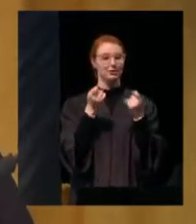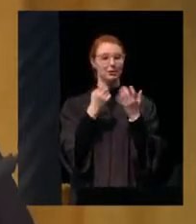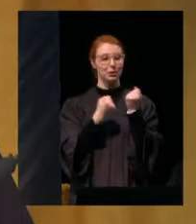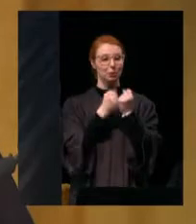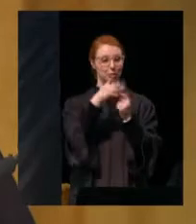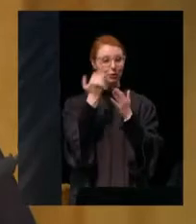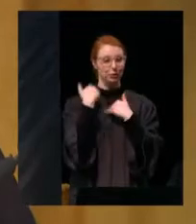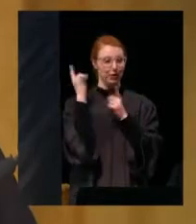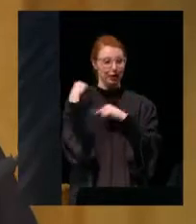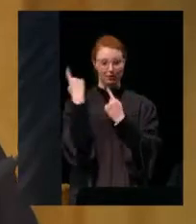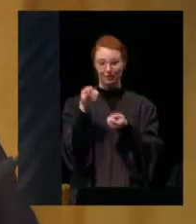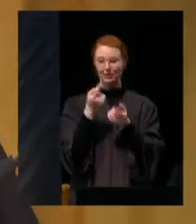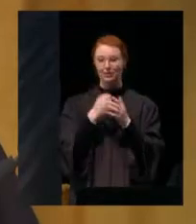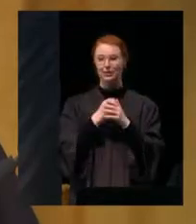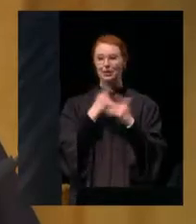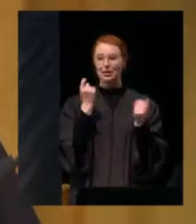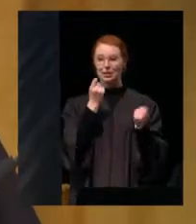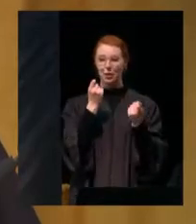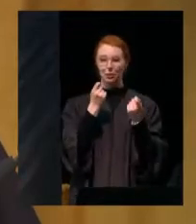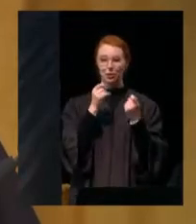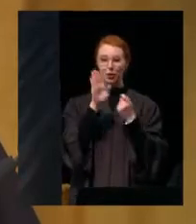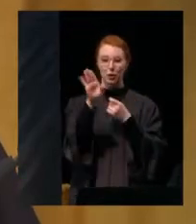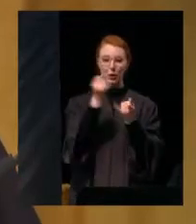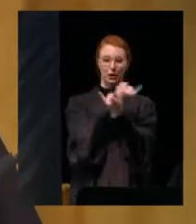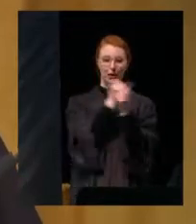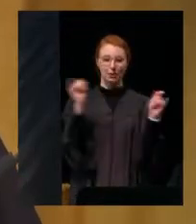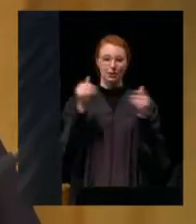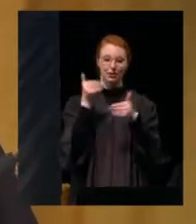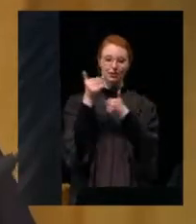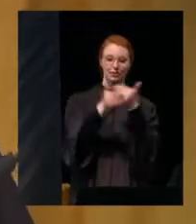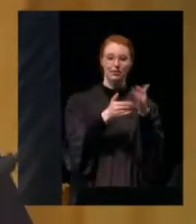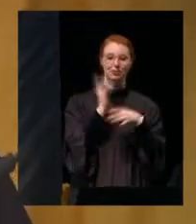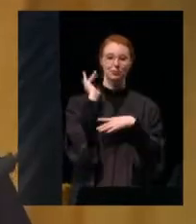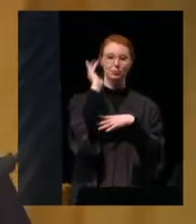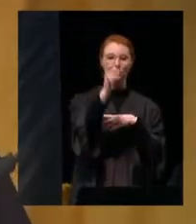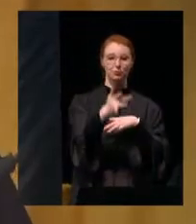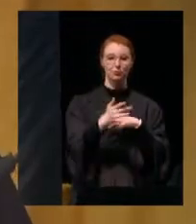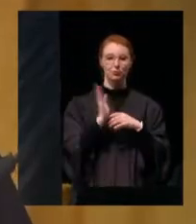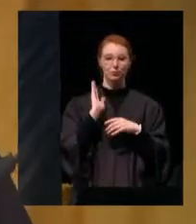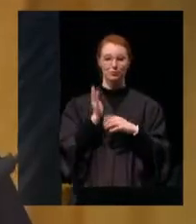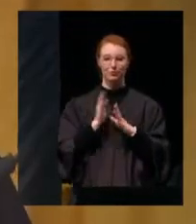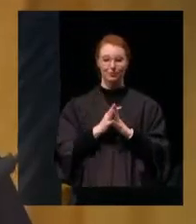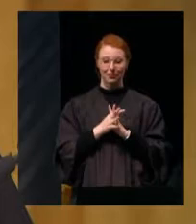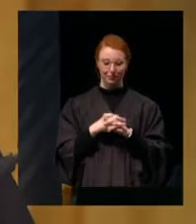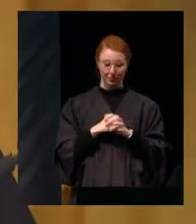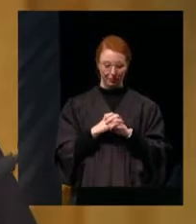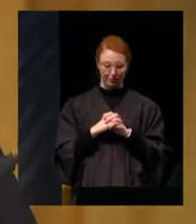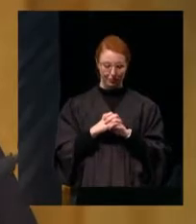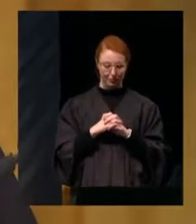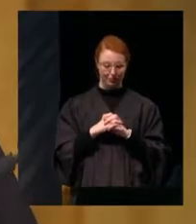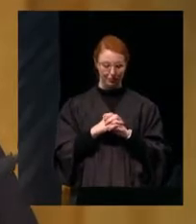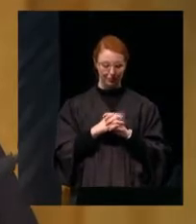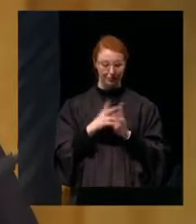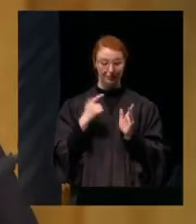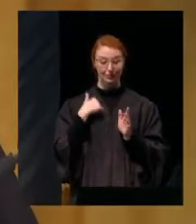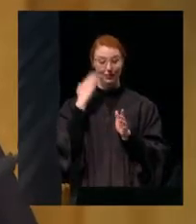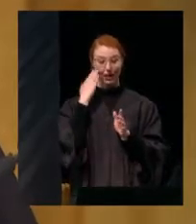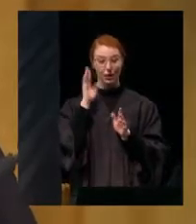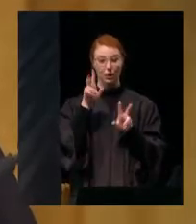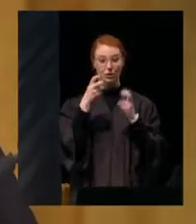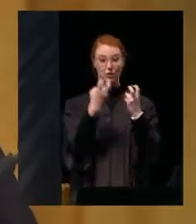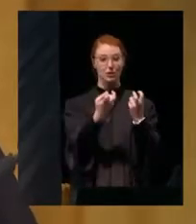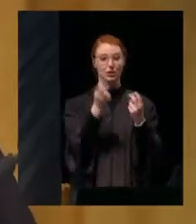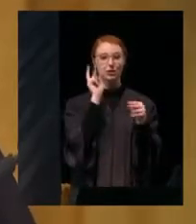received. And it's about celebrating your independence as you embark on the next chapter in your life. I also know that as you sit in your